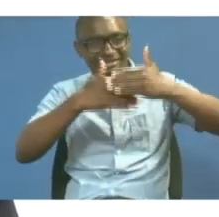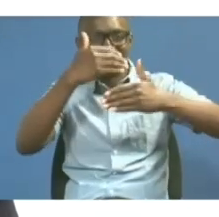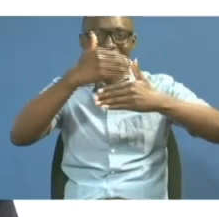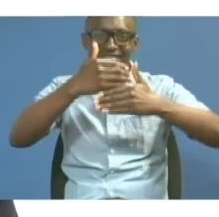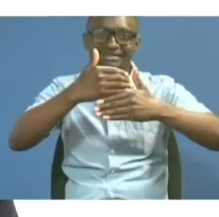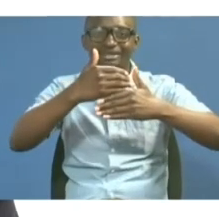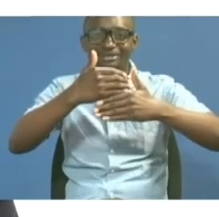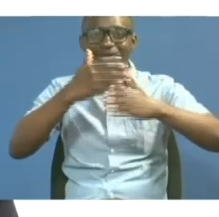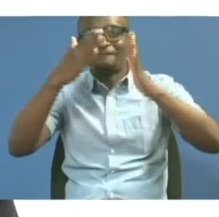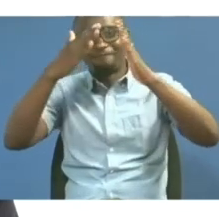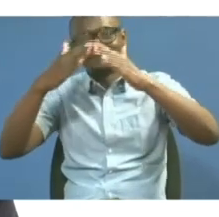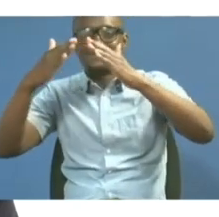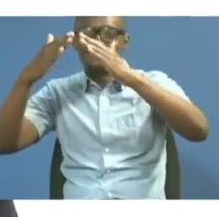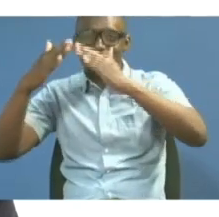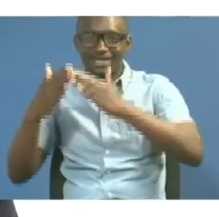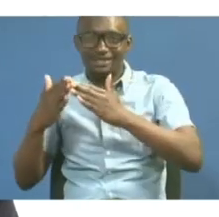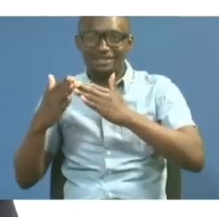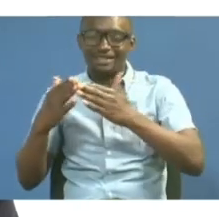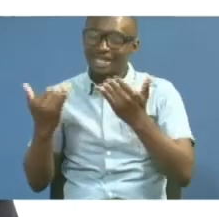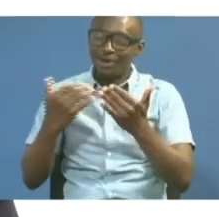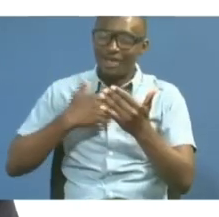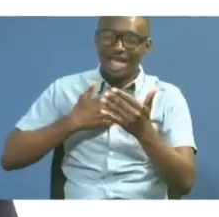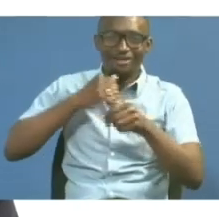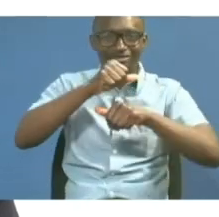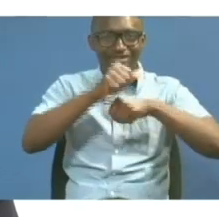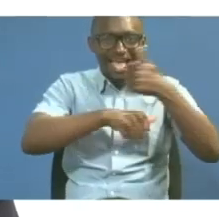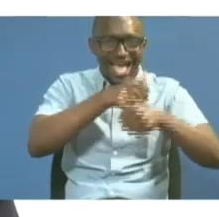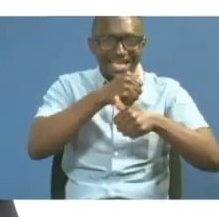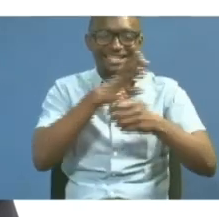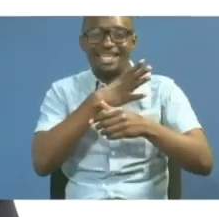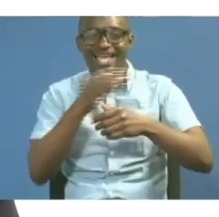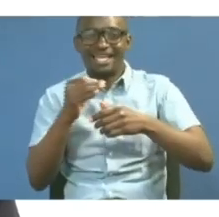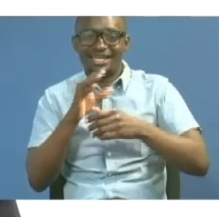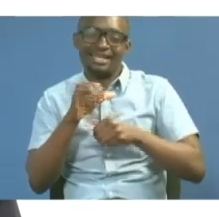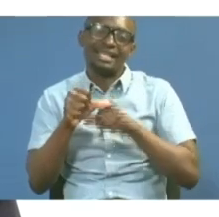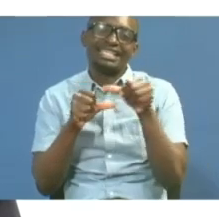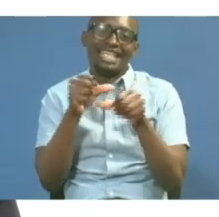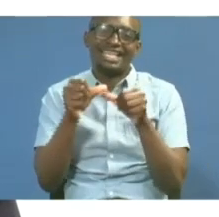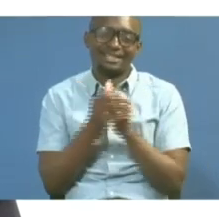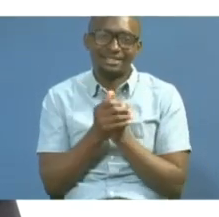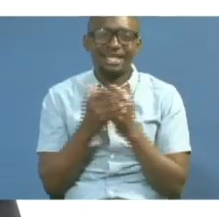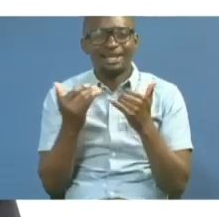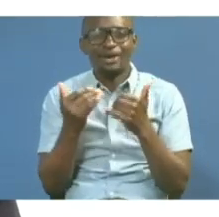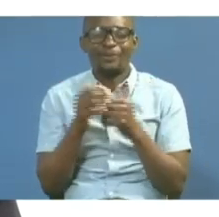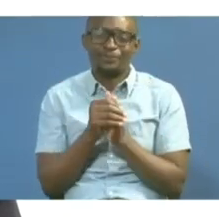and constructing of buildings, in which you do both the art and the science of it.